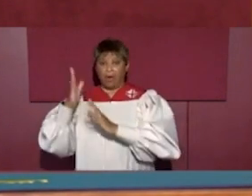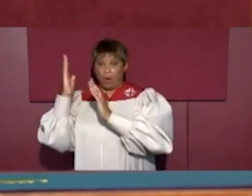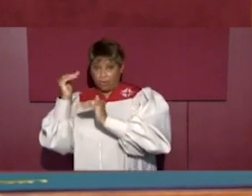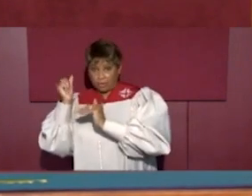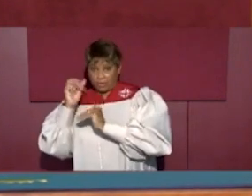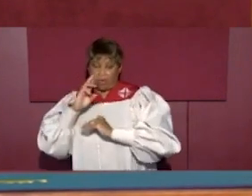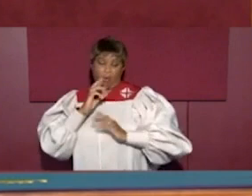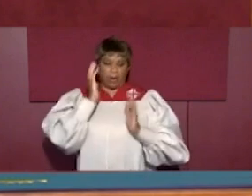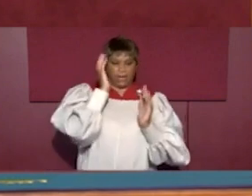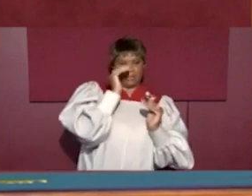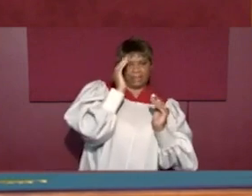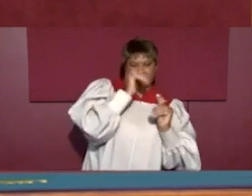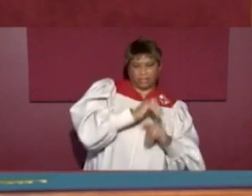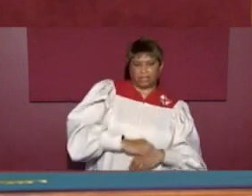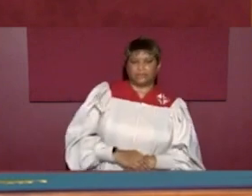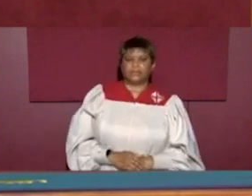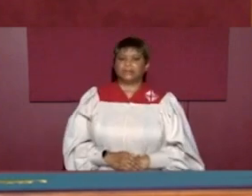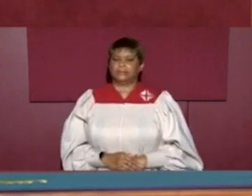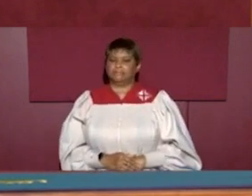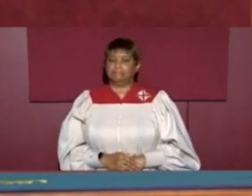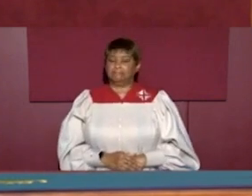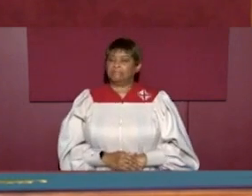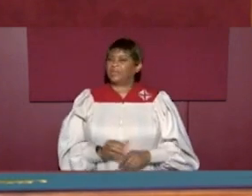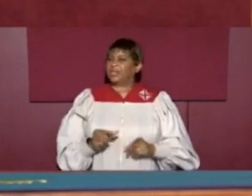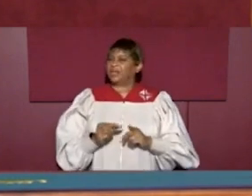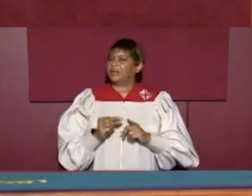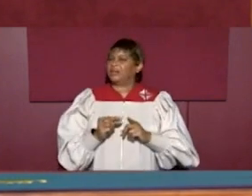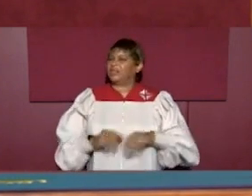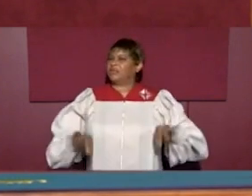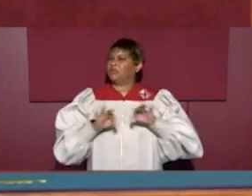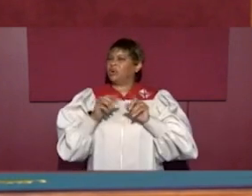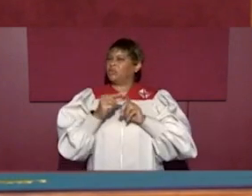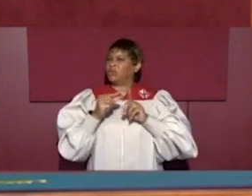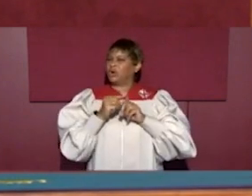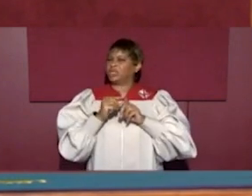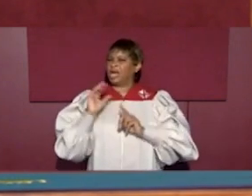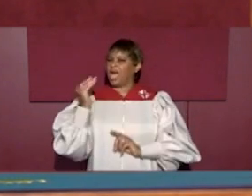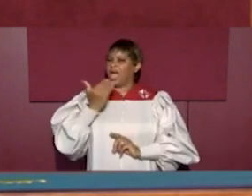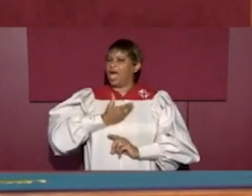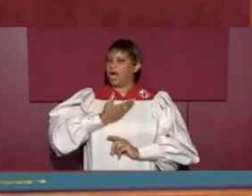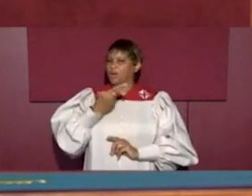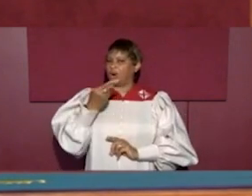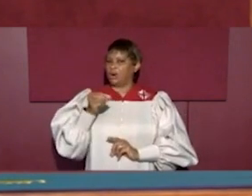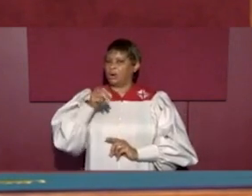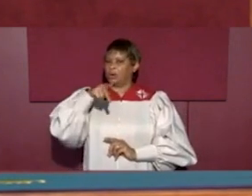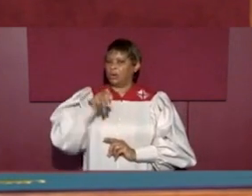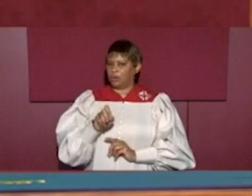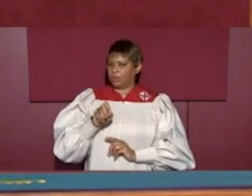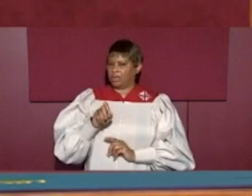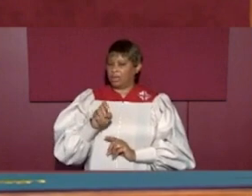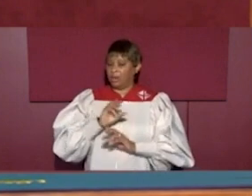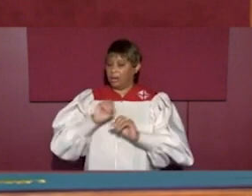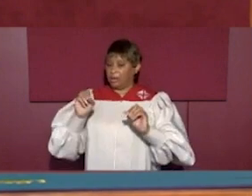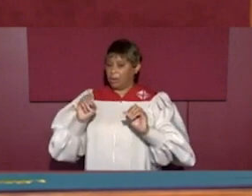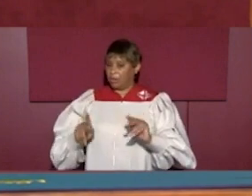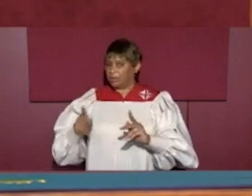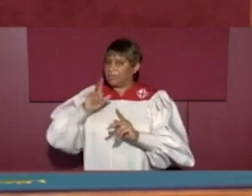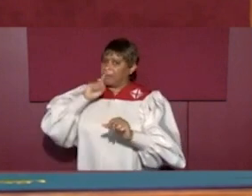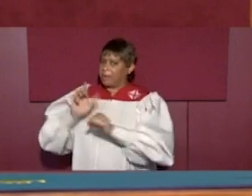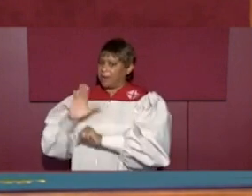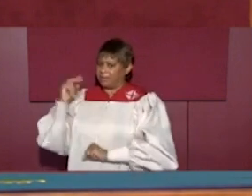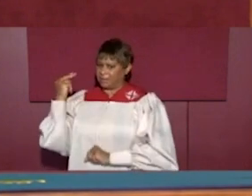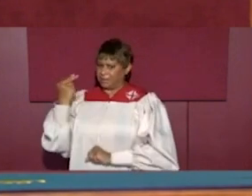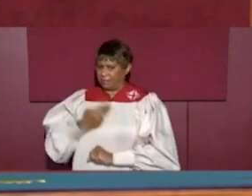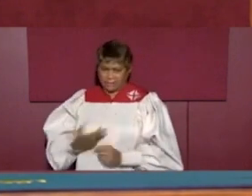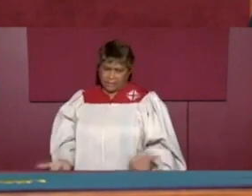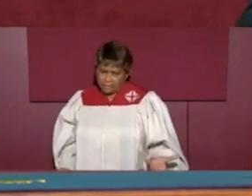hopes or expectations. Notice the key word in there is our hopes. And in other words, nobody promised us that we weren't.